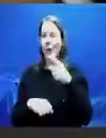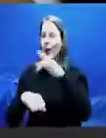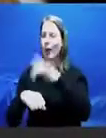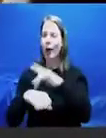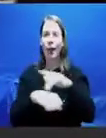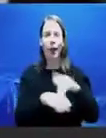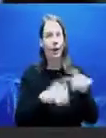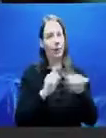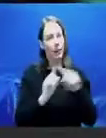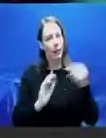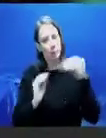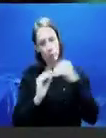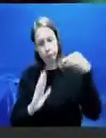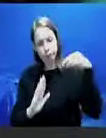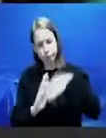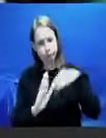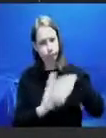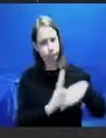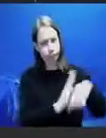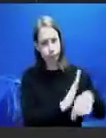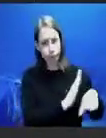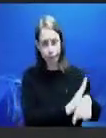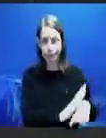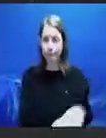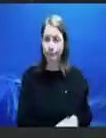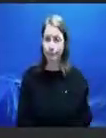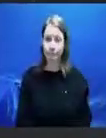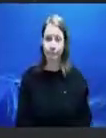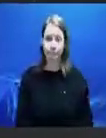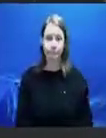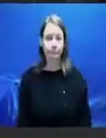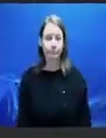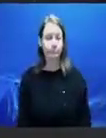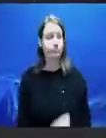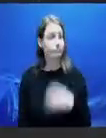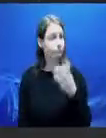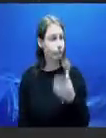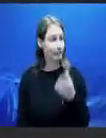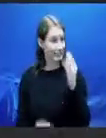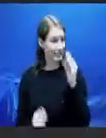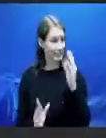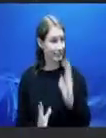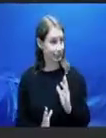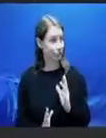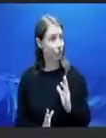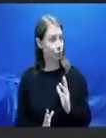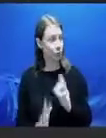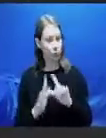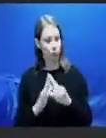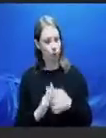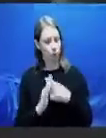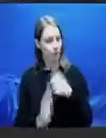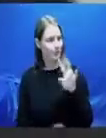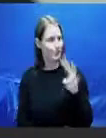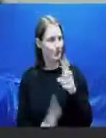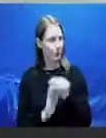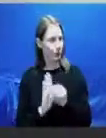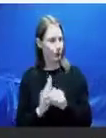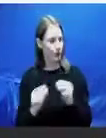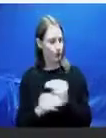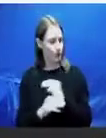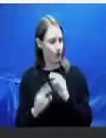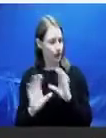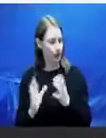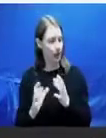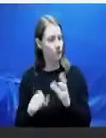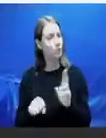IS 187 teacher Viba Mahadio appreciates. She started implementing the Common Core in her 7th grade math class, but is still following